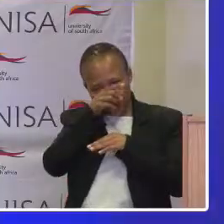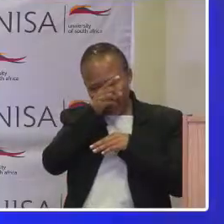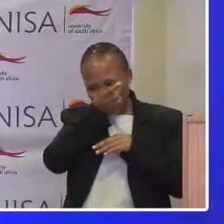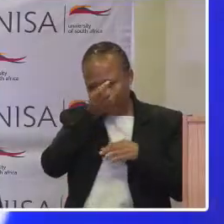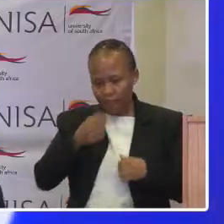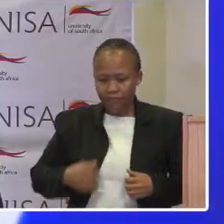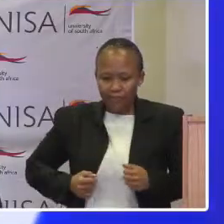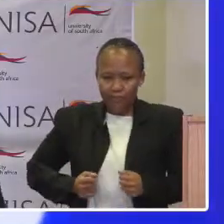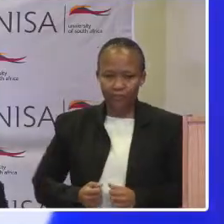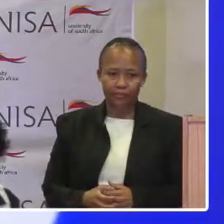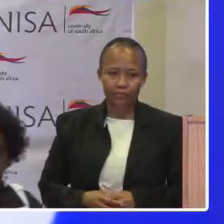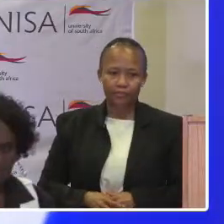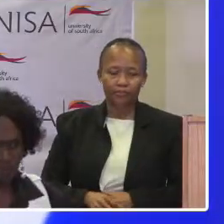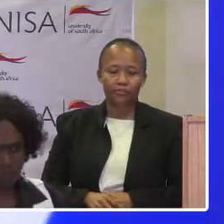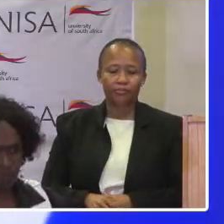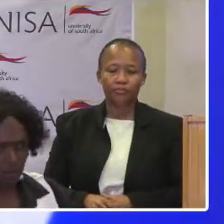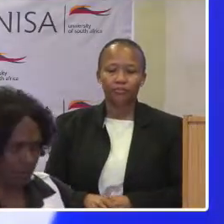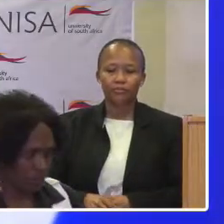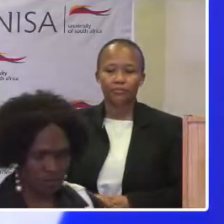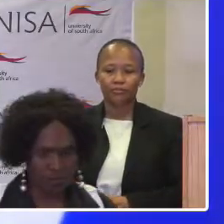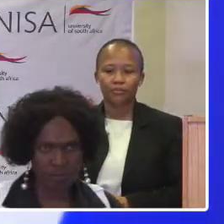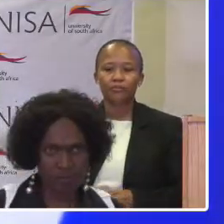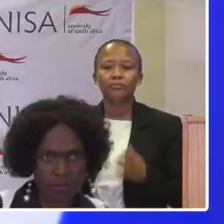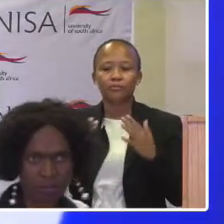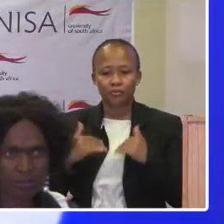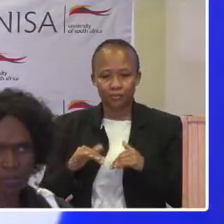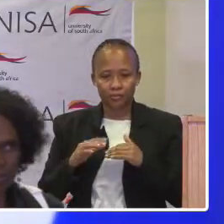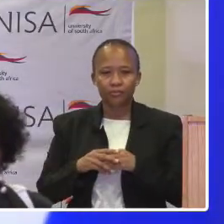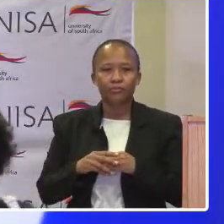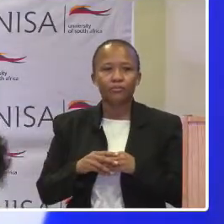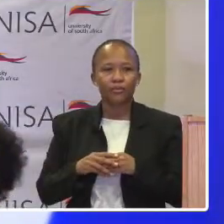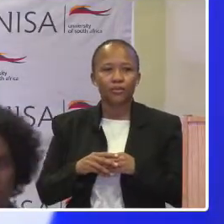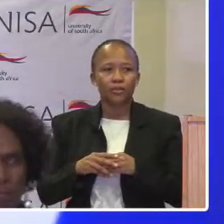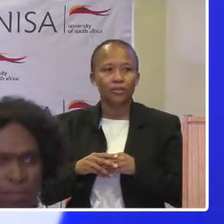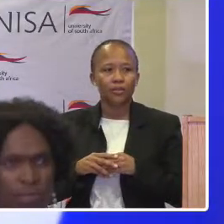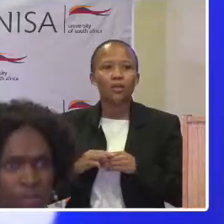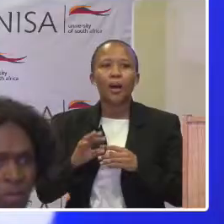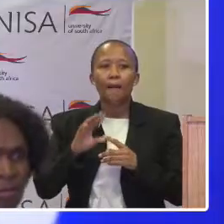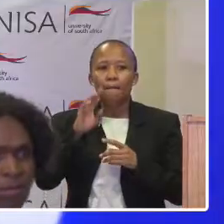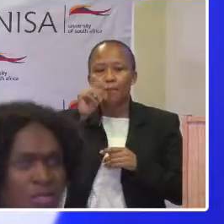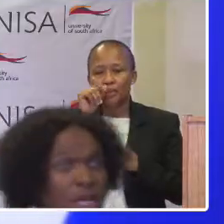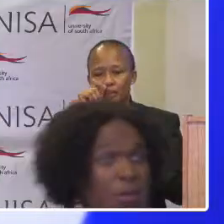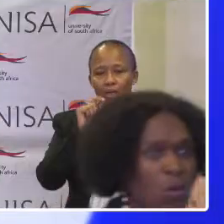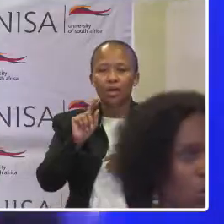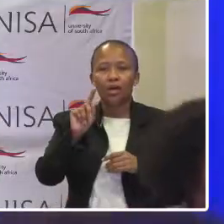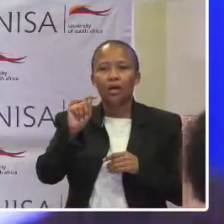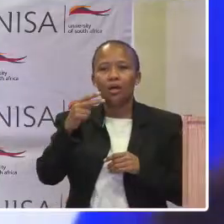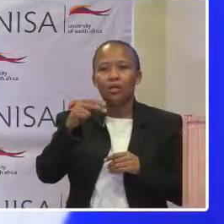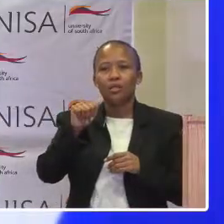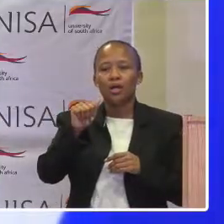Thank you. And then we have Mr. Tabiso Kutumela from